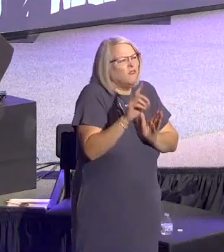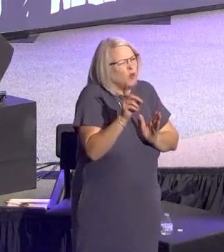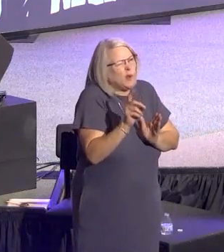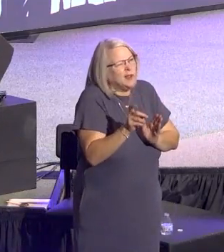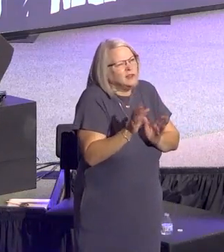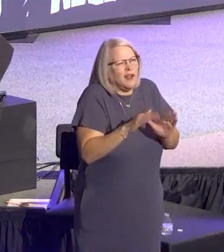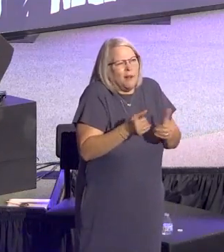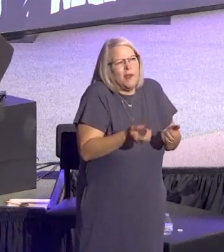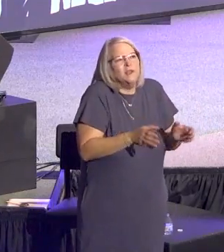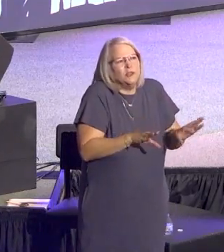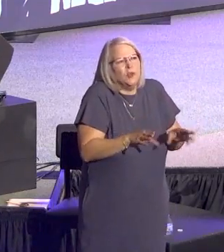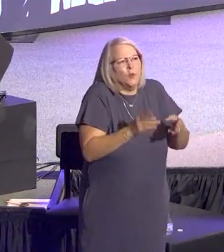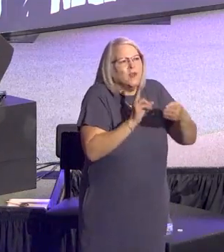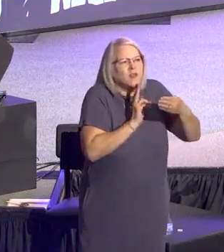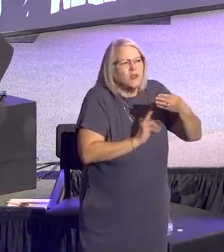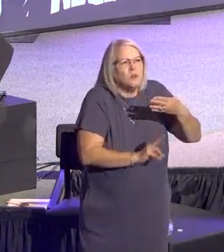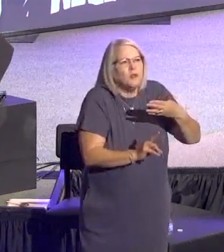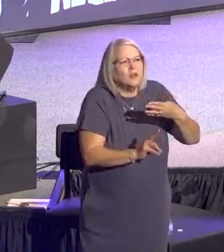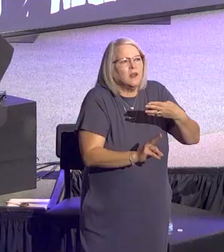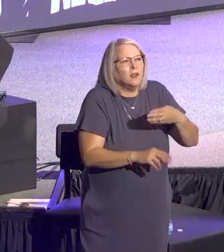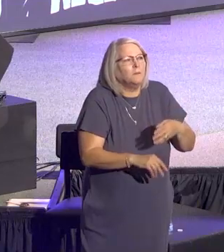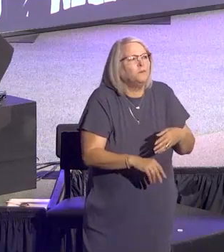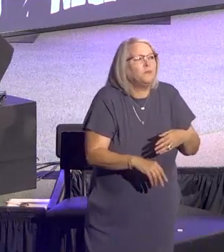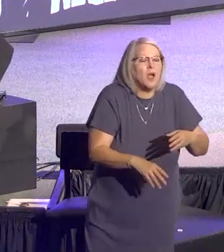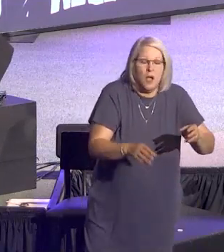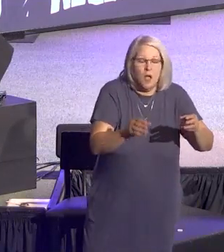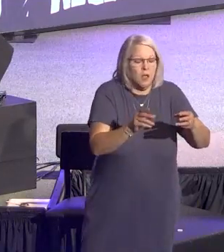thing, generosity.